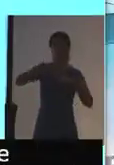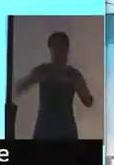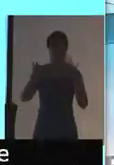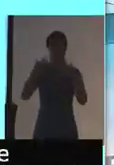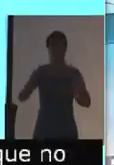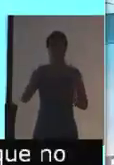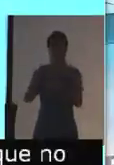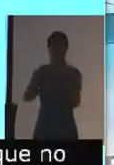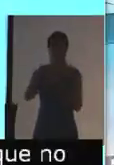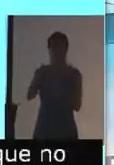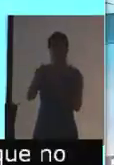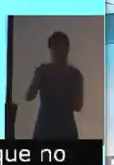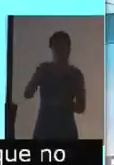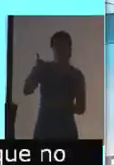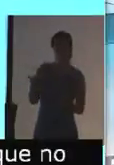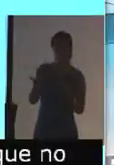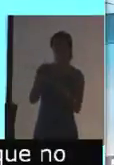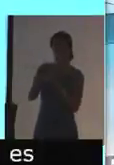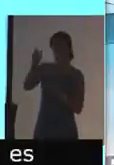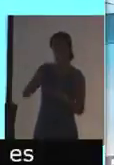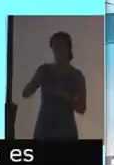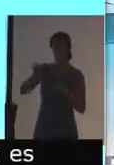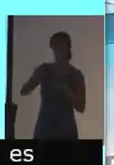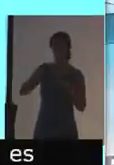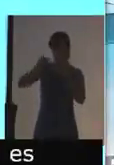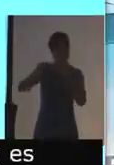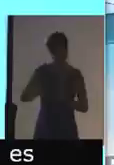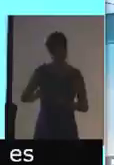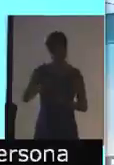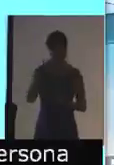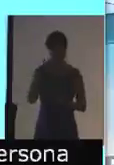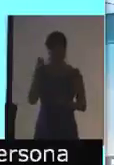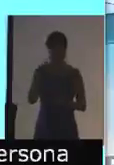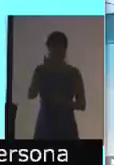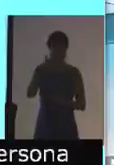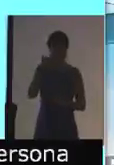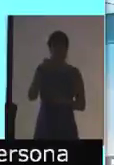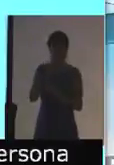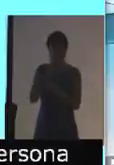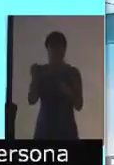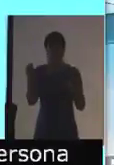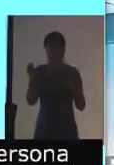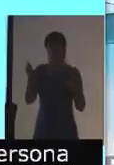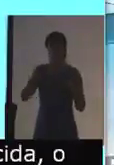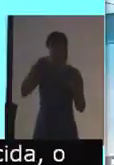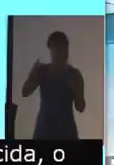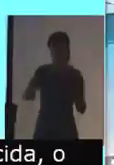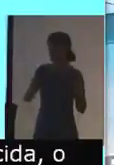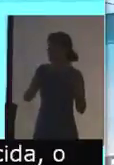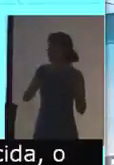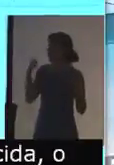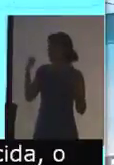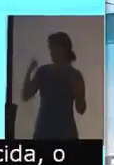do not control balance. They just increase the strength. So someone with reduced mobility or with hardly any